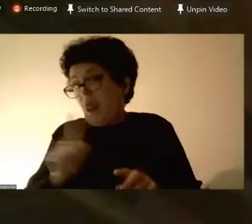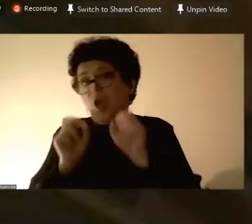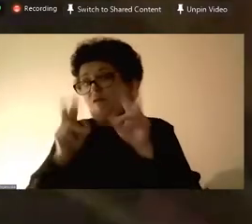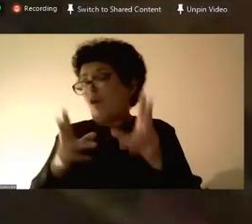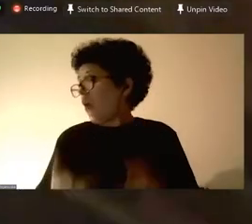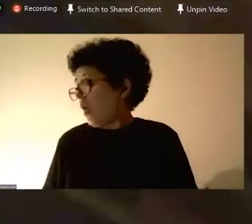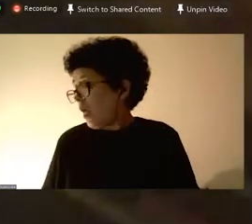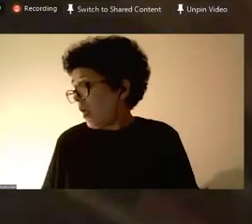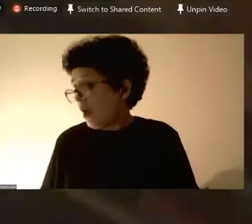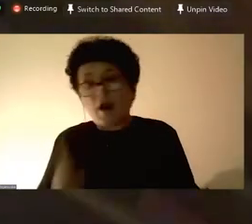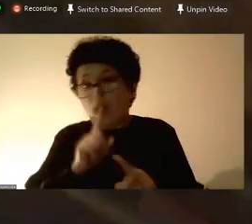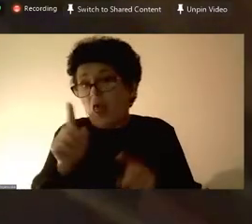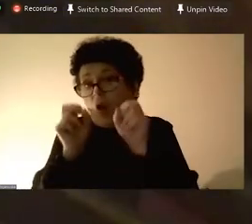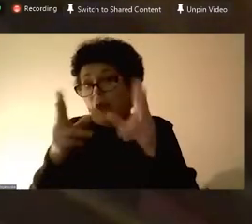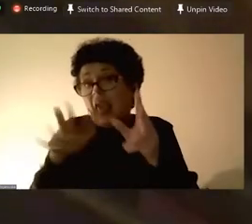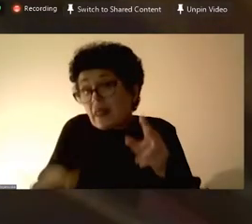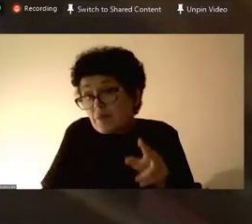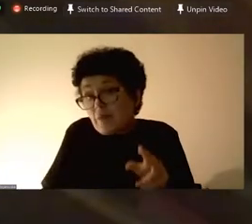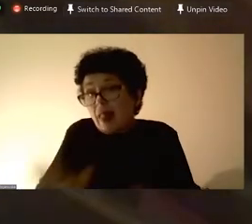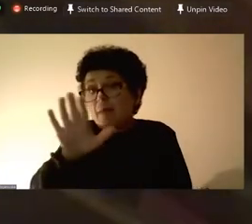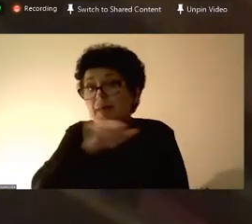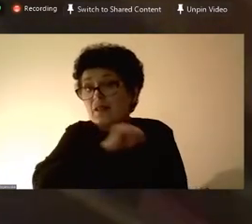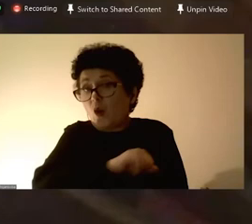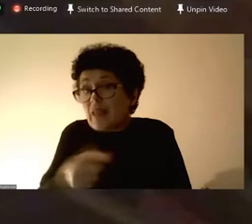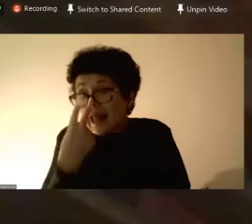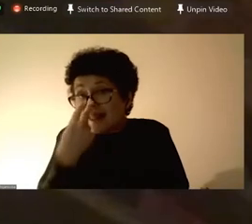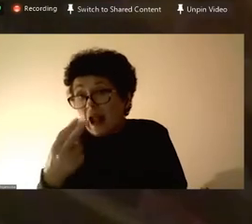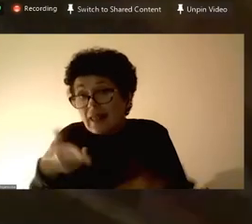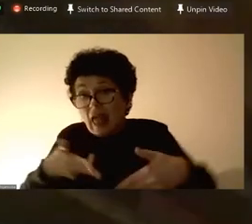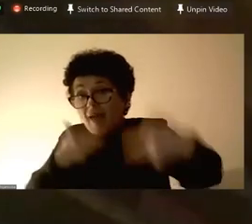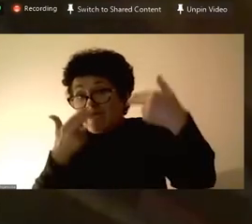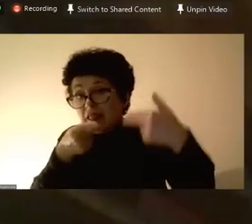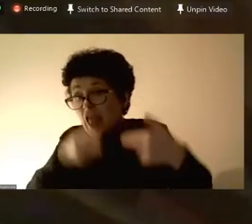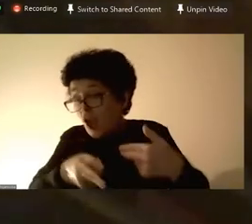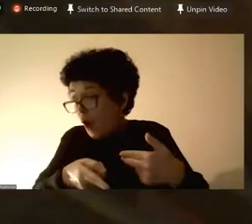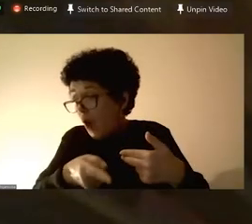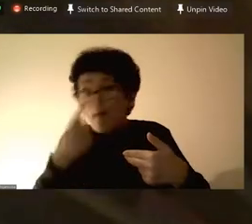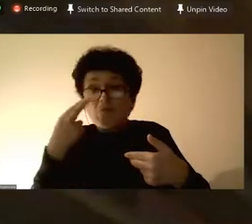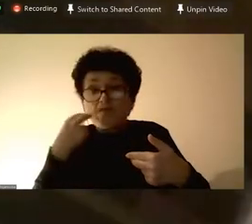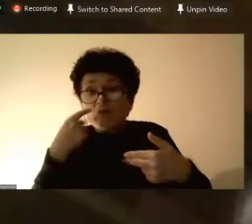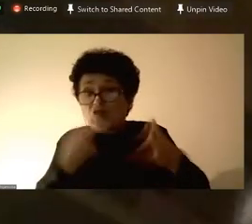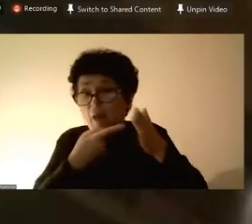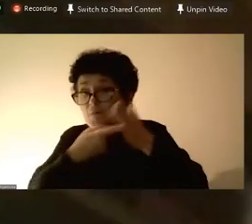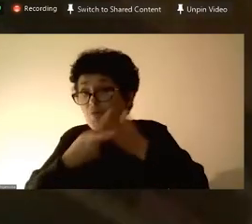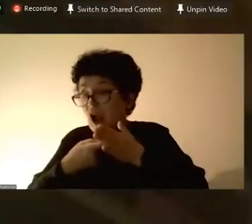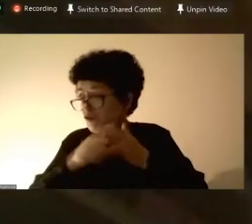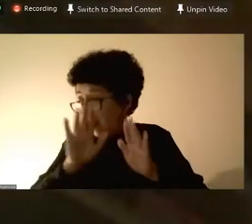okay? And now it's important to really to think about why is this not okay? And then we have